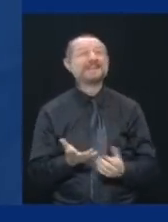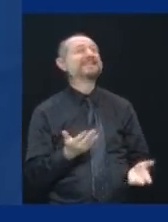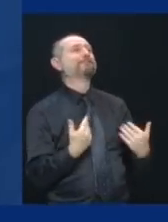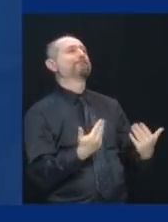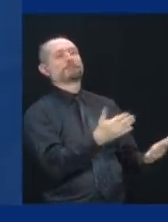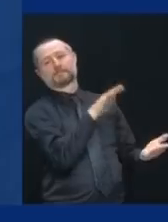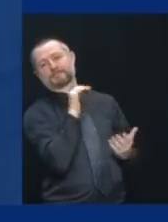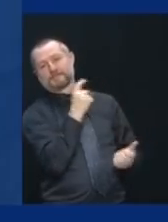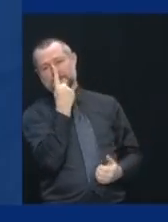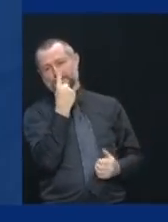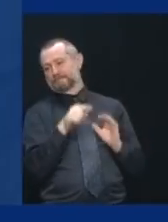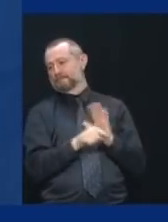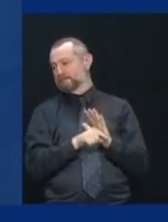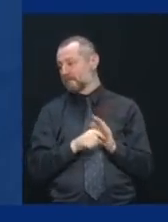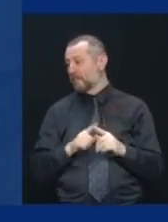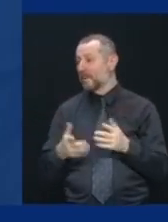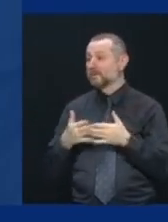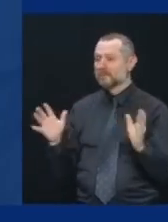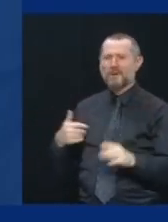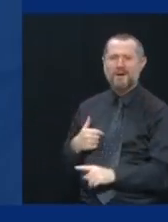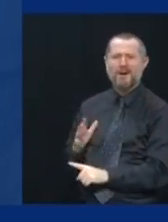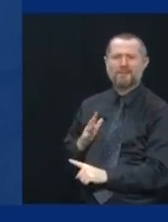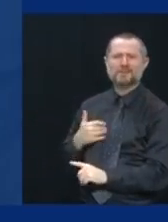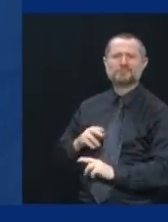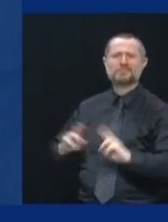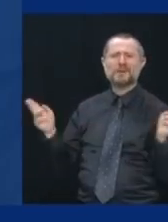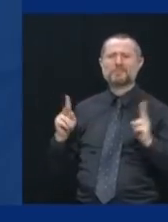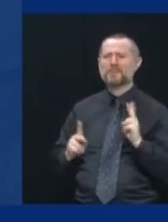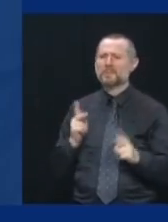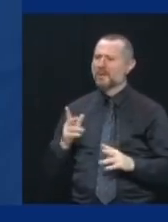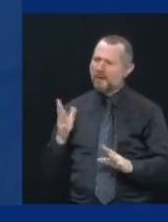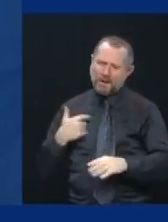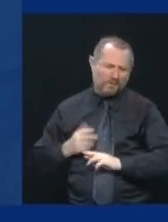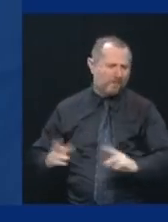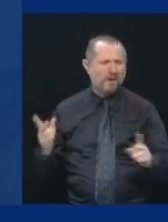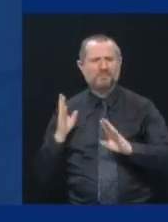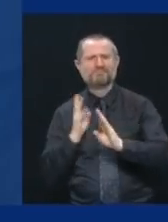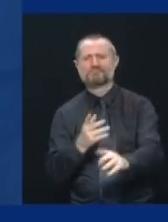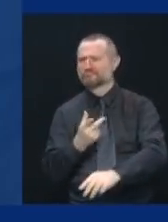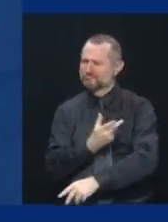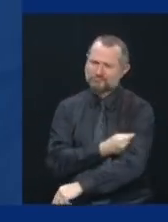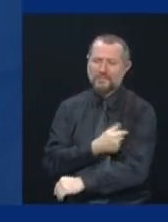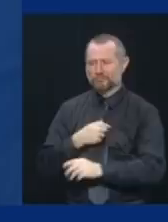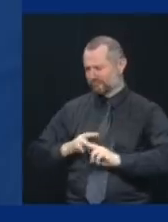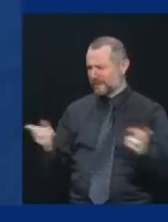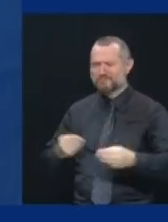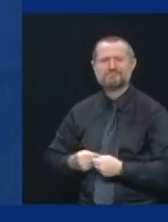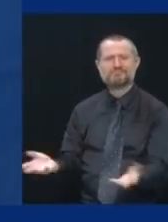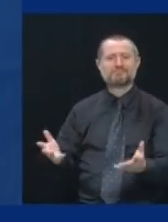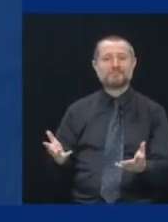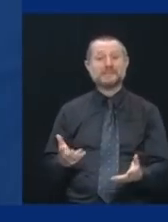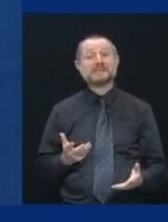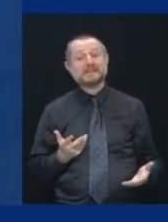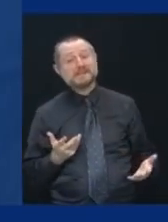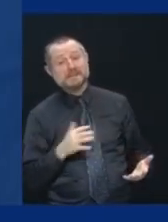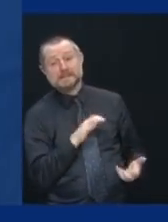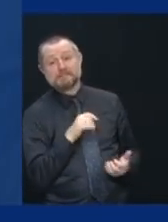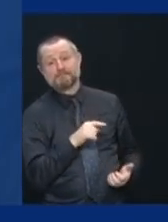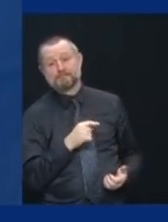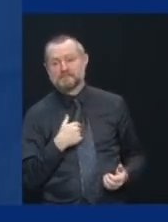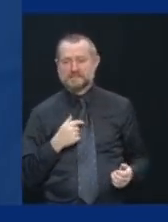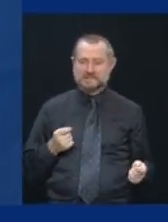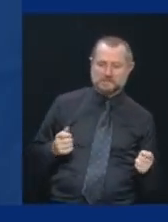more distributors than we have product on the shelves. That's the tension that we're